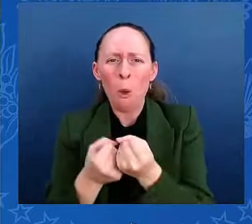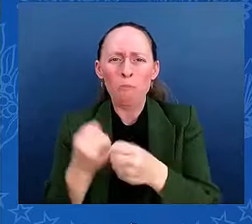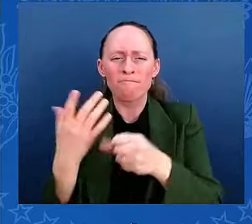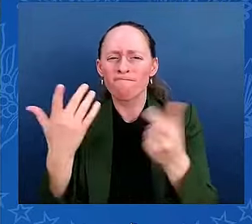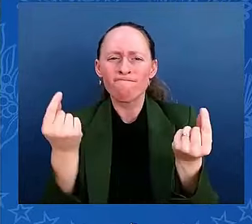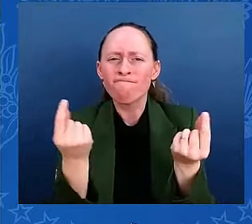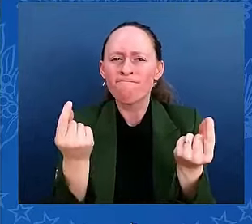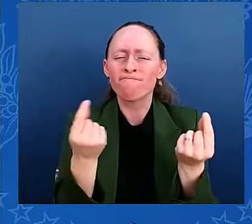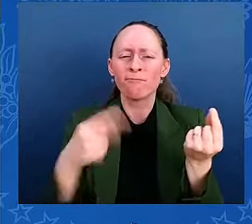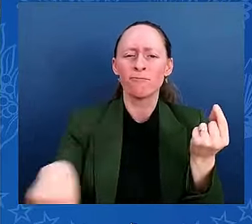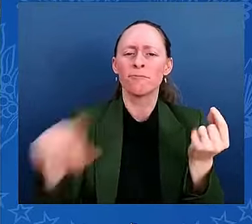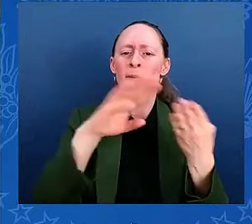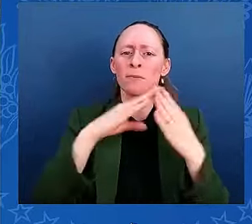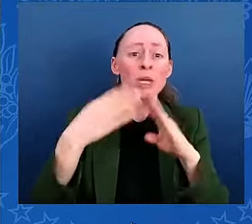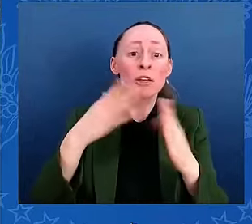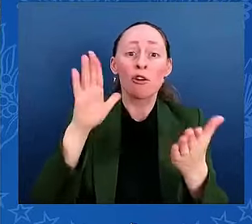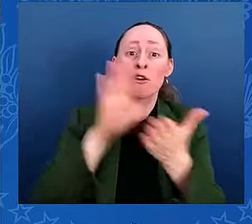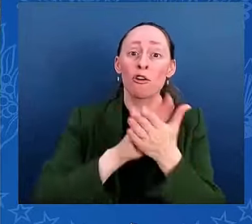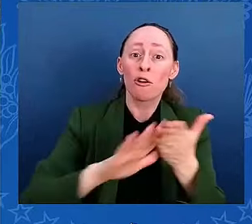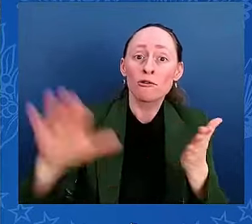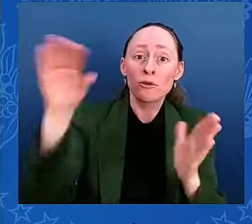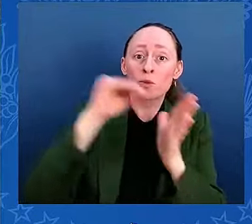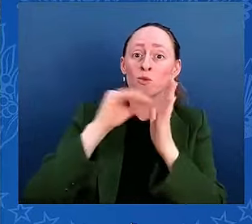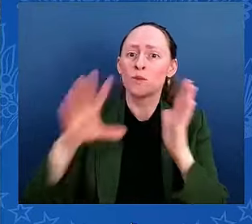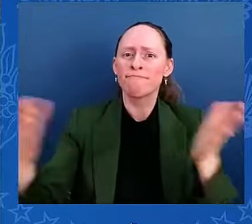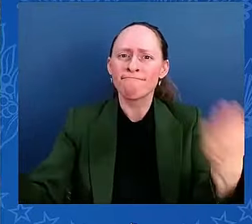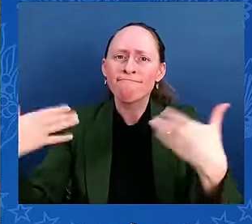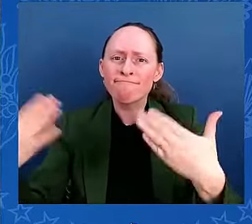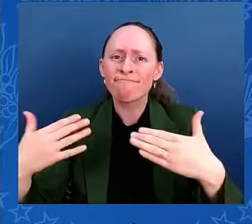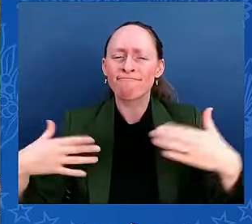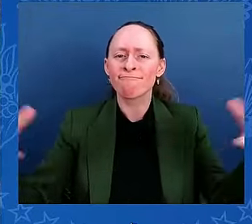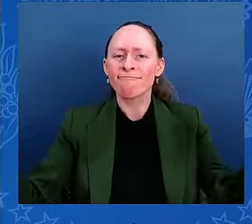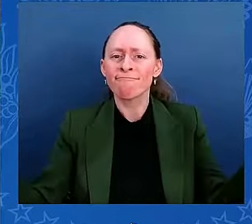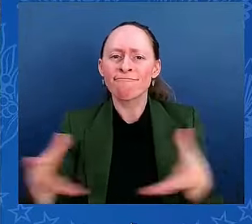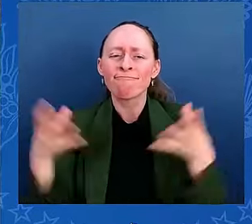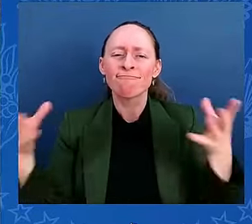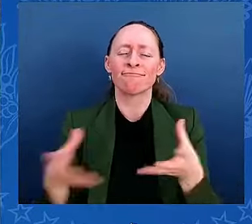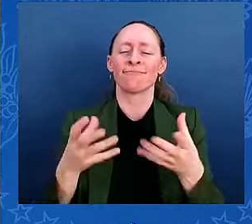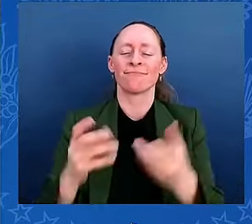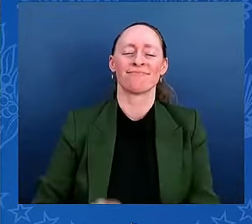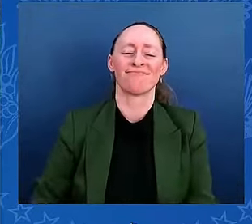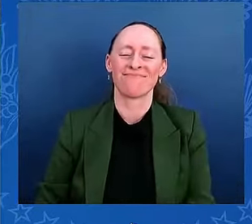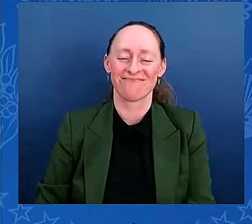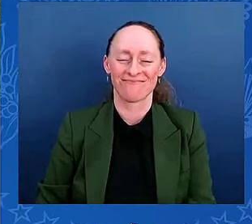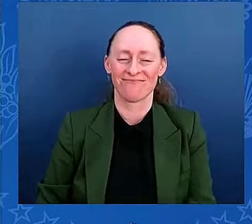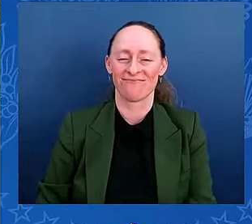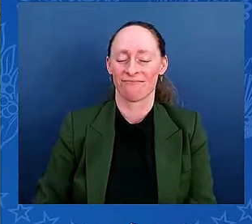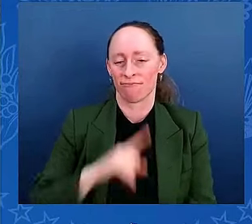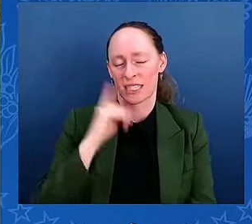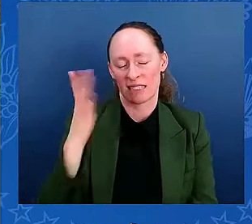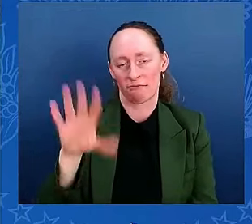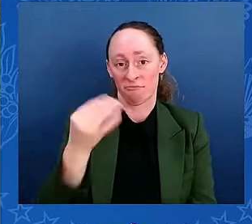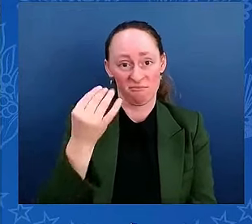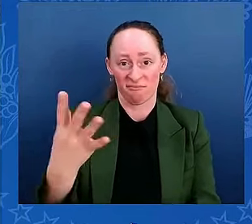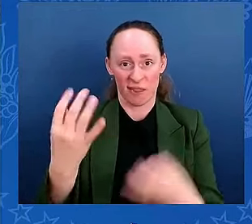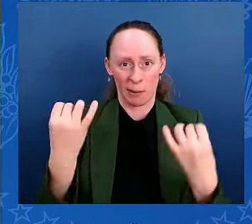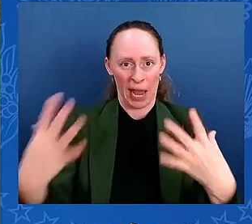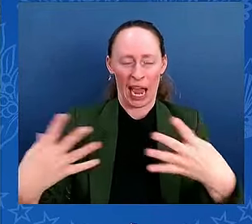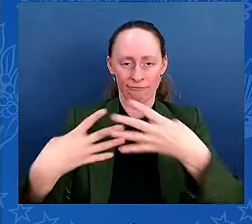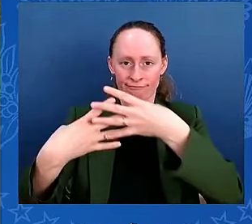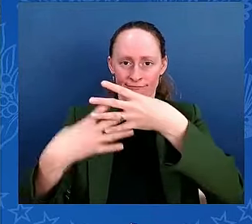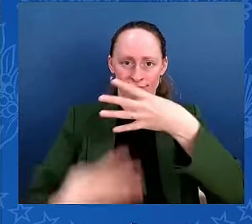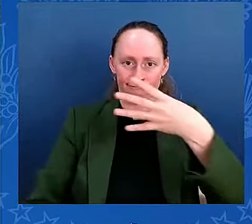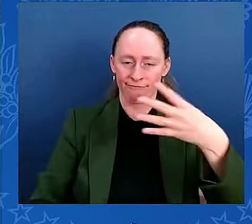I've had the opportunity to bring so many more people inside the historic walls of the White House